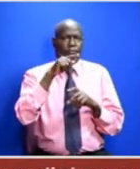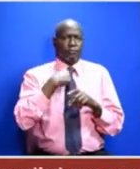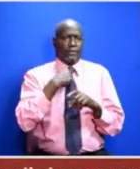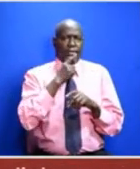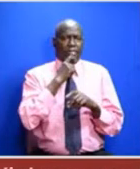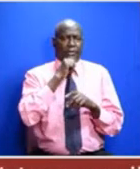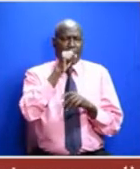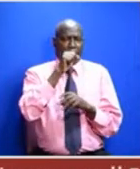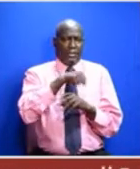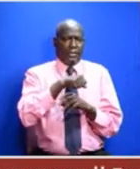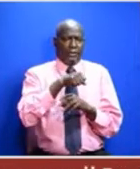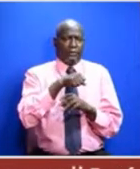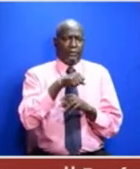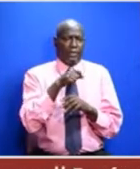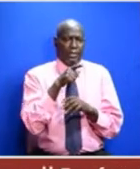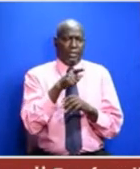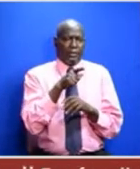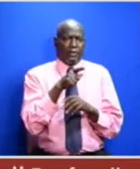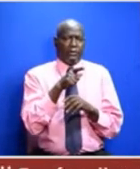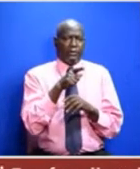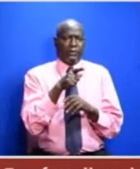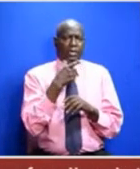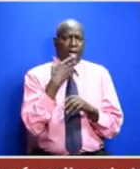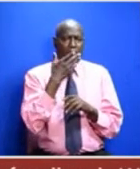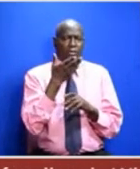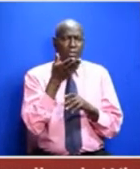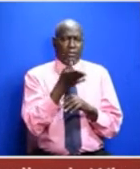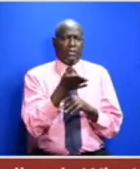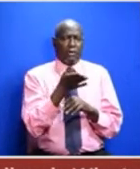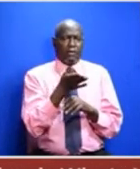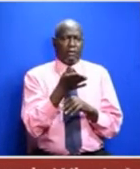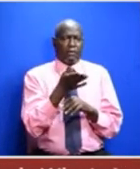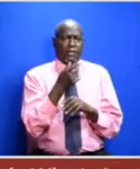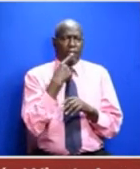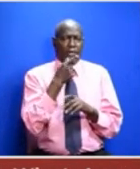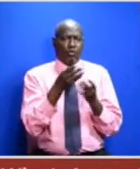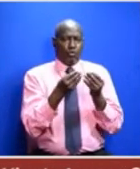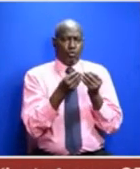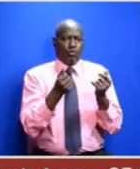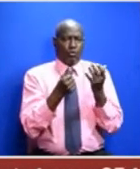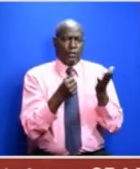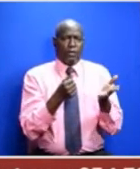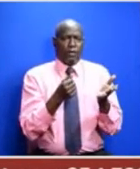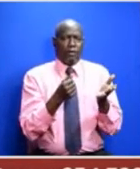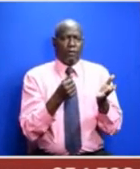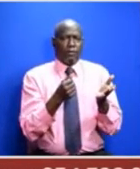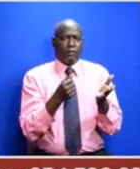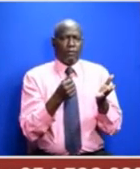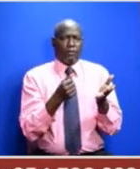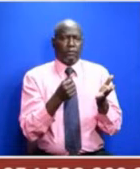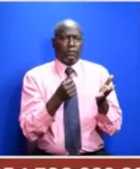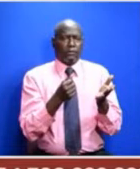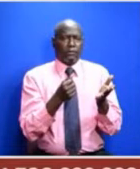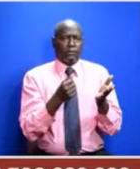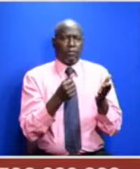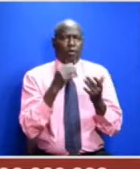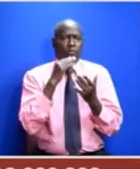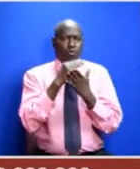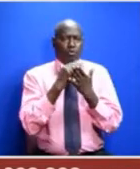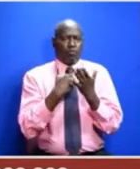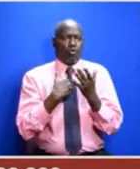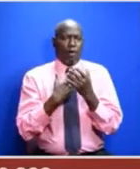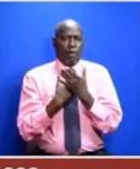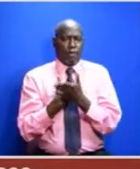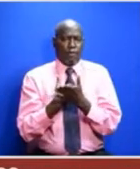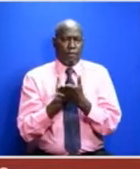I said yes. This is where the answer is. This is where the solution is to the kind of problems we